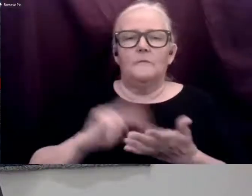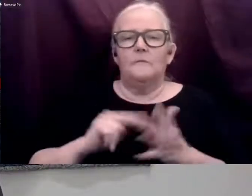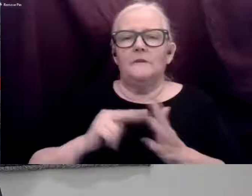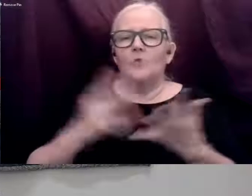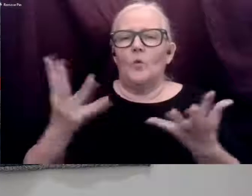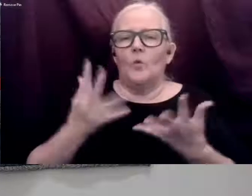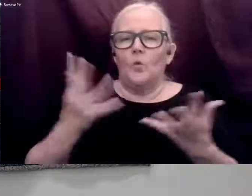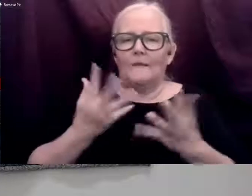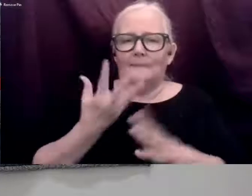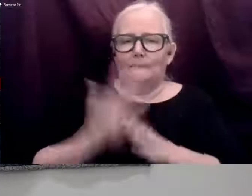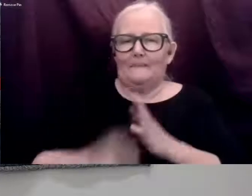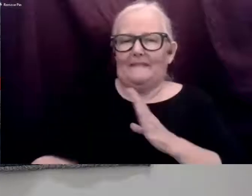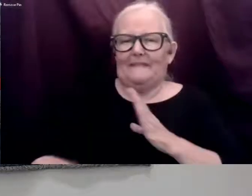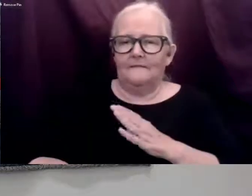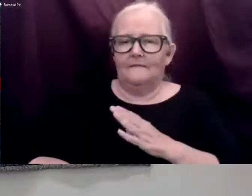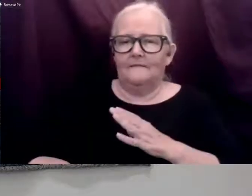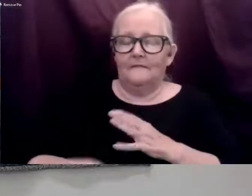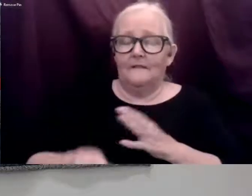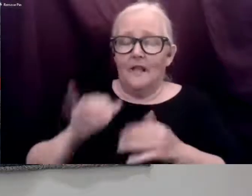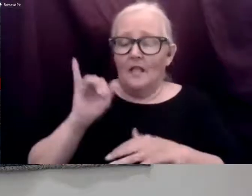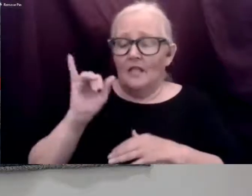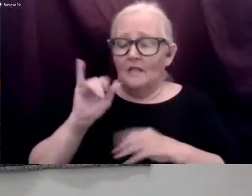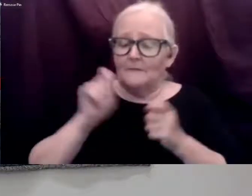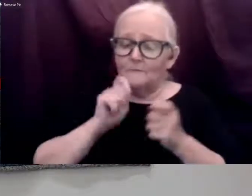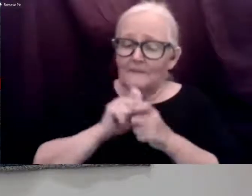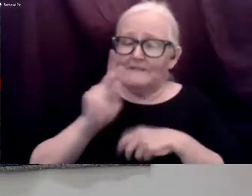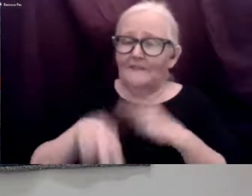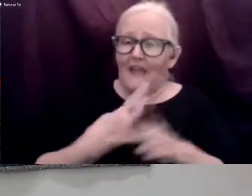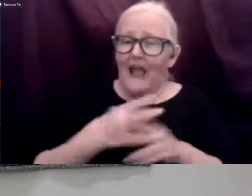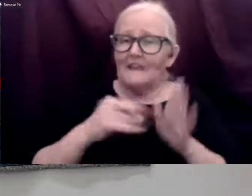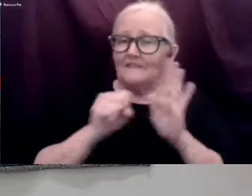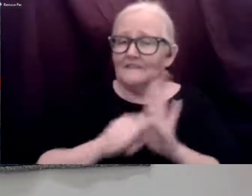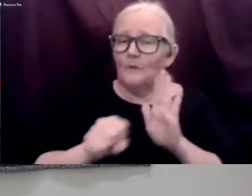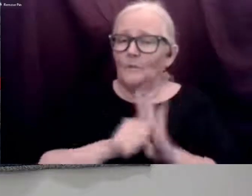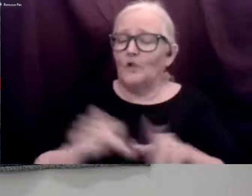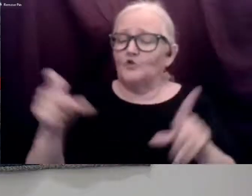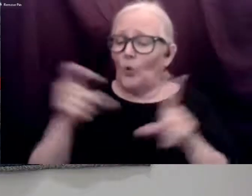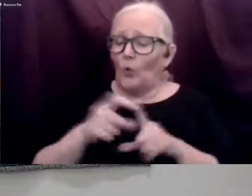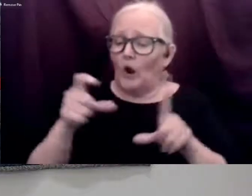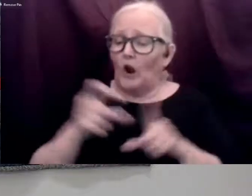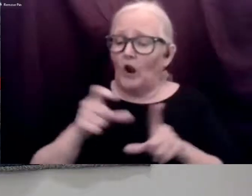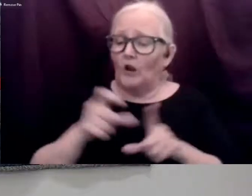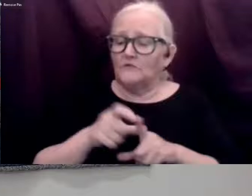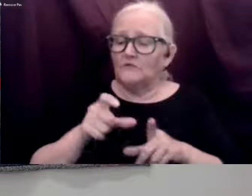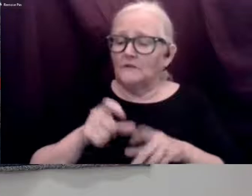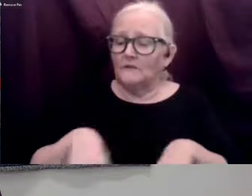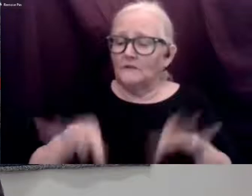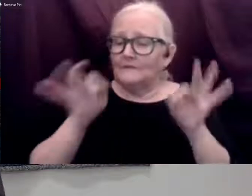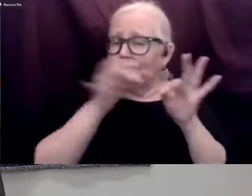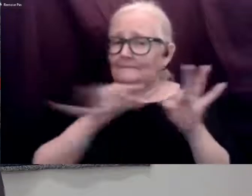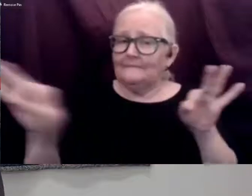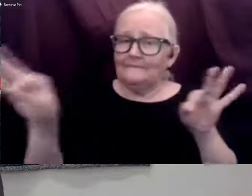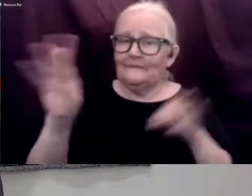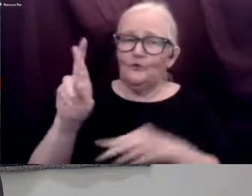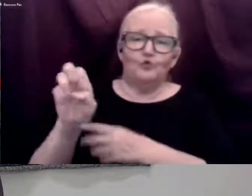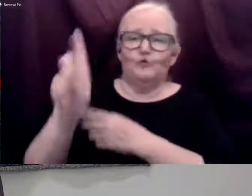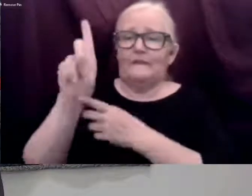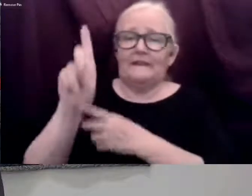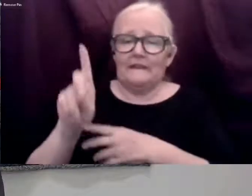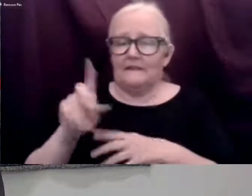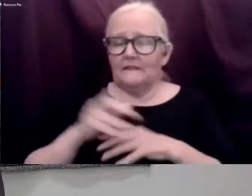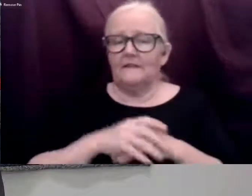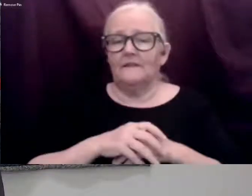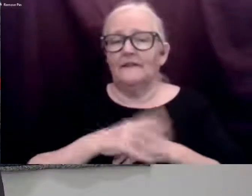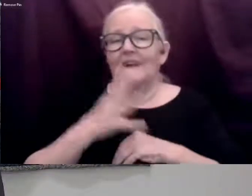or symbols, the lack of creed or dogma, but it also includes things like the lack of wheelchair access